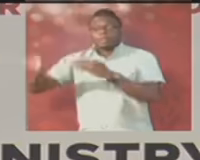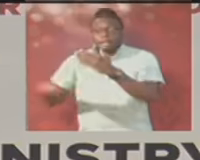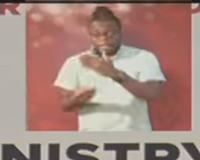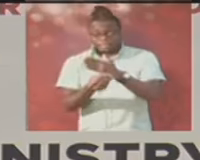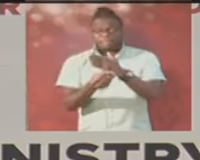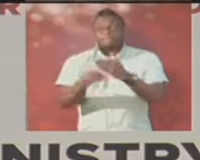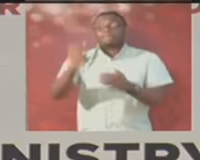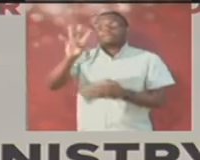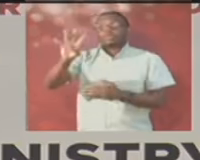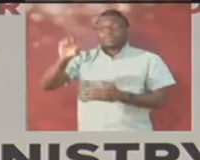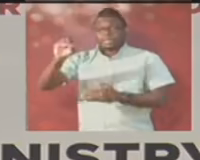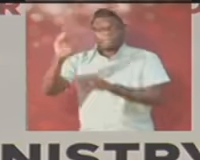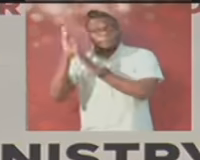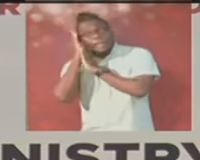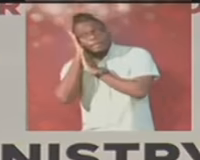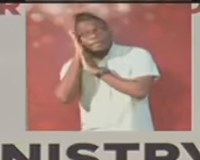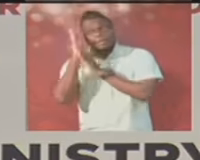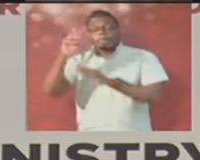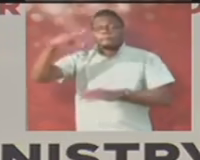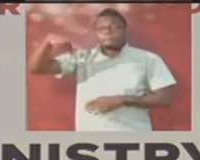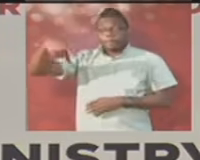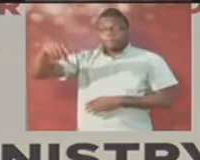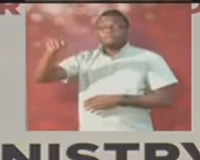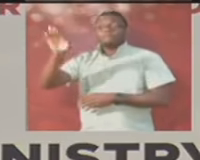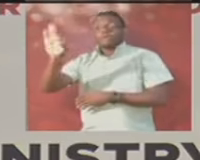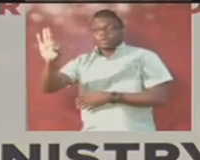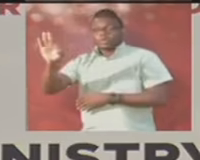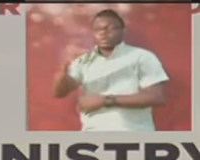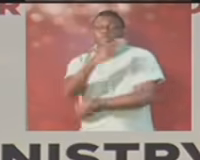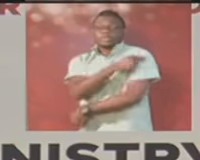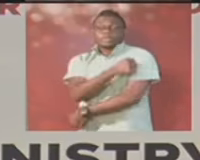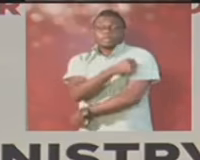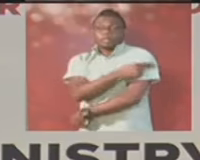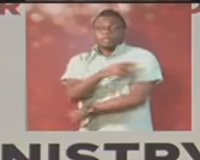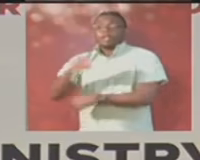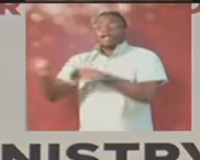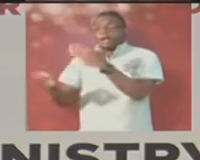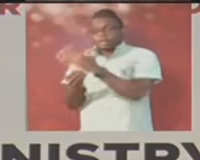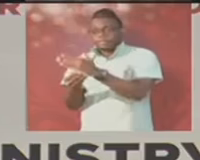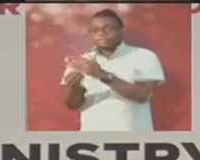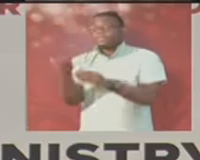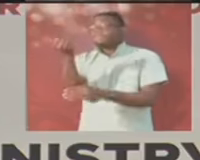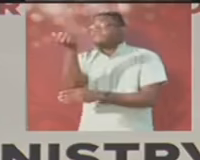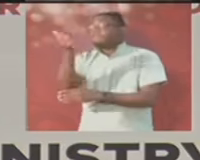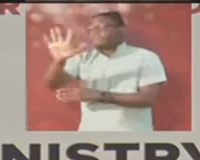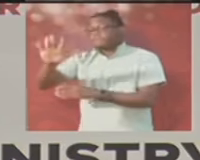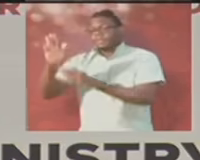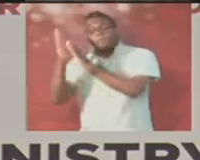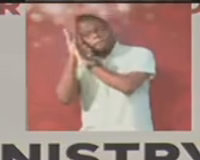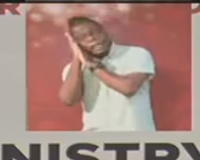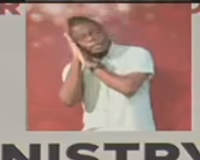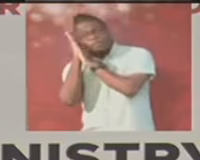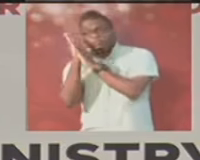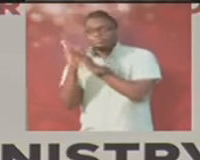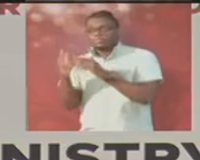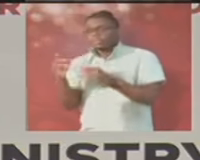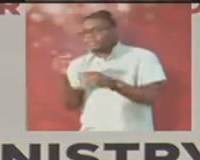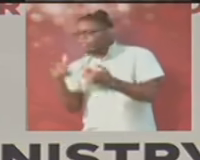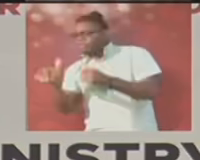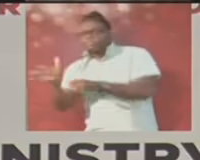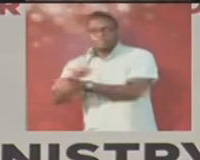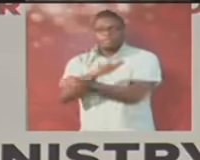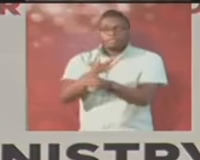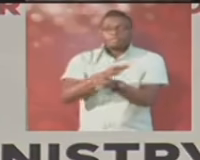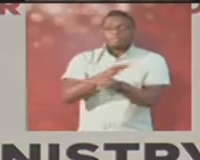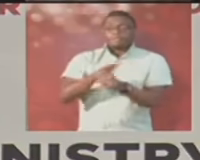hospital was increased by 15 ward-level beds. The total capacity at that institution is now 75. This